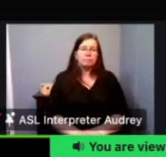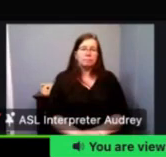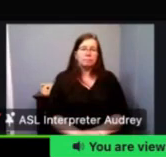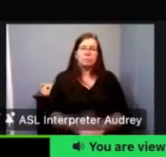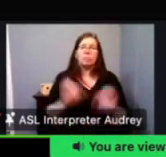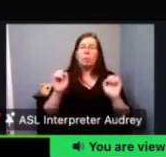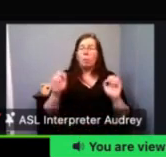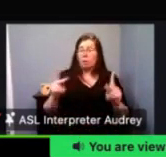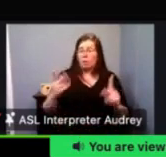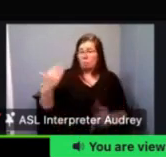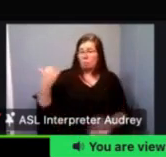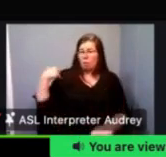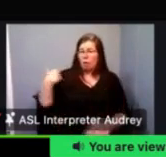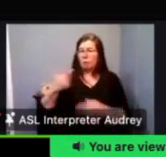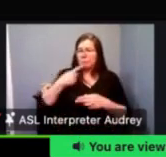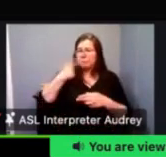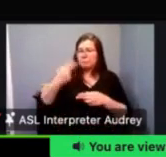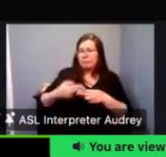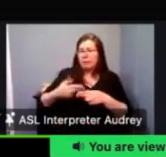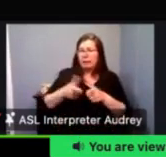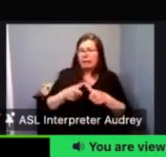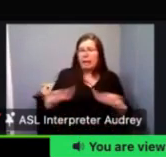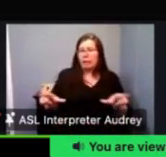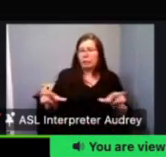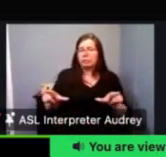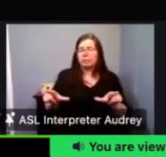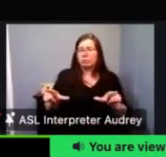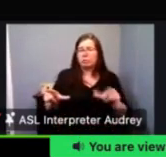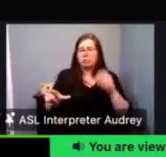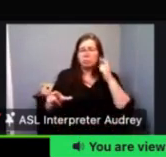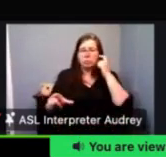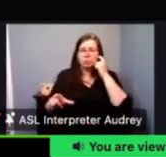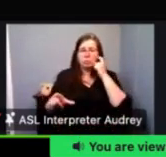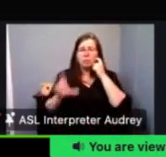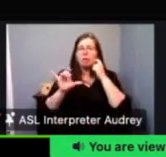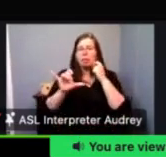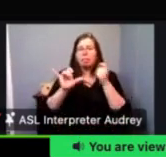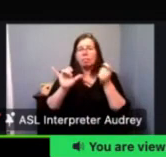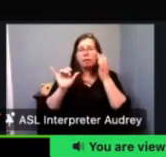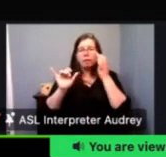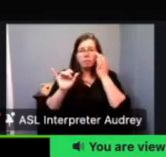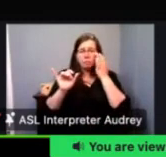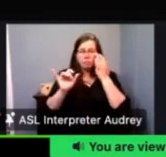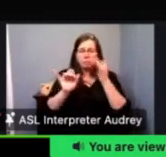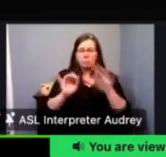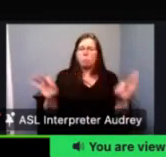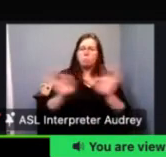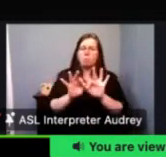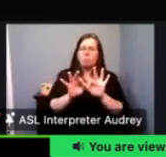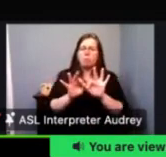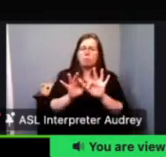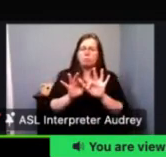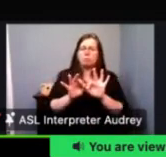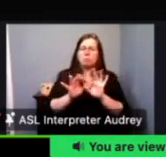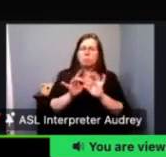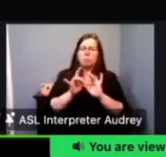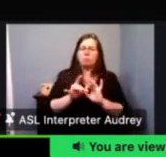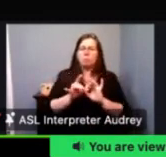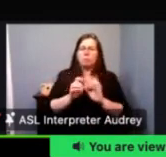Hey, earlier we talked a little bit about language and how that can be an important piece in the pride